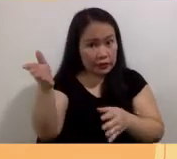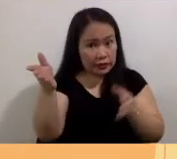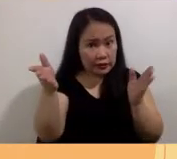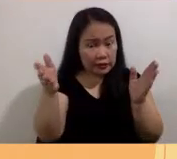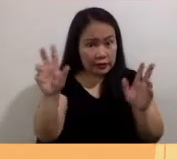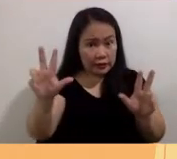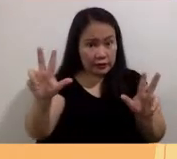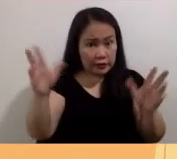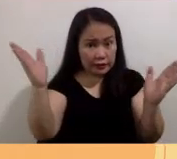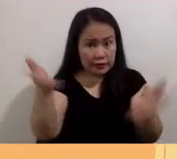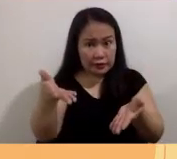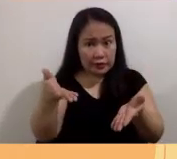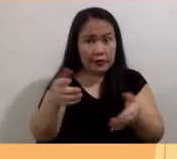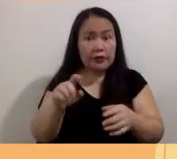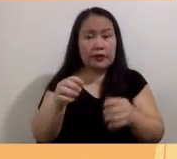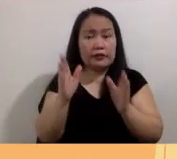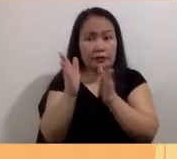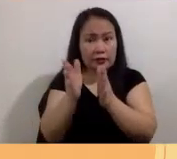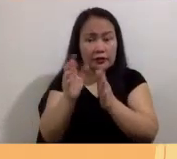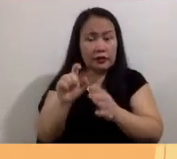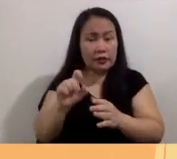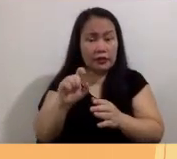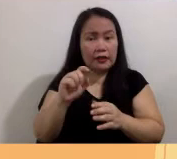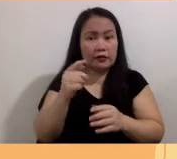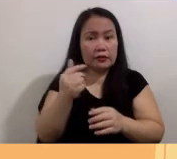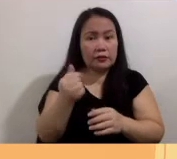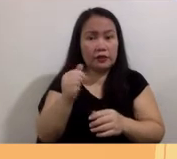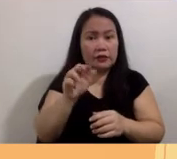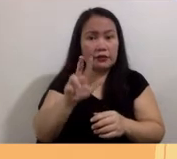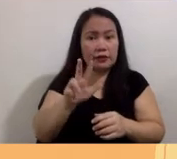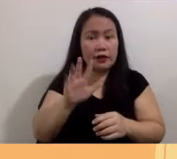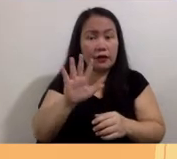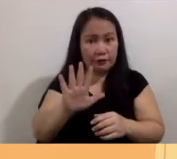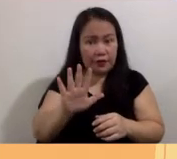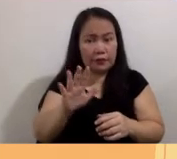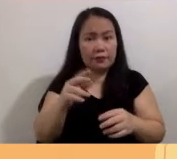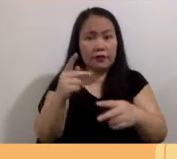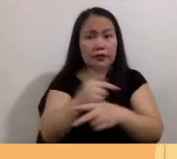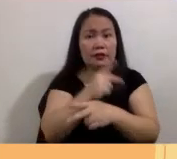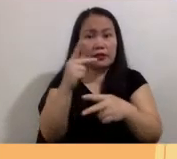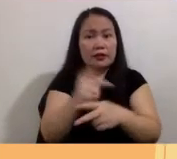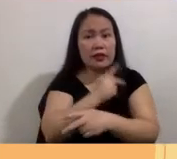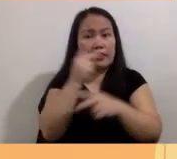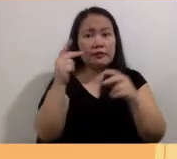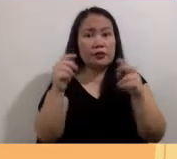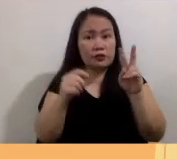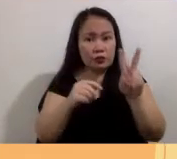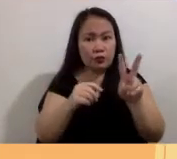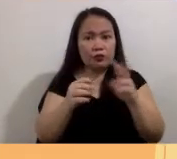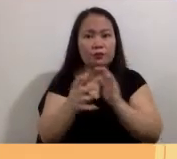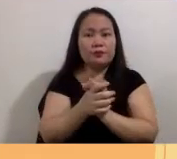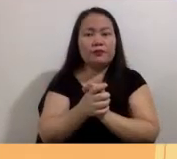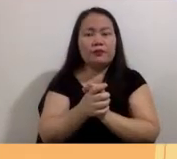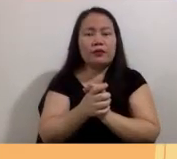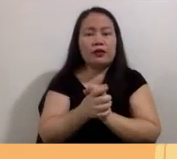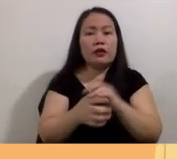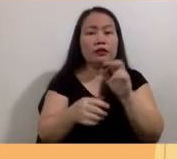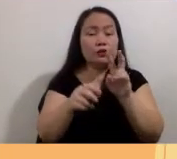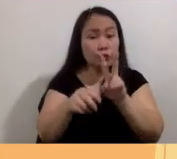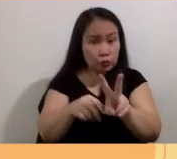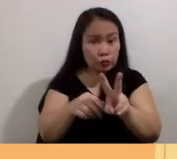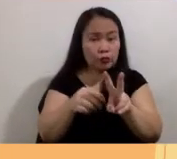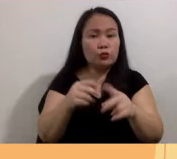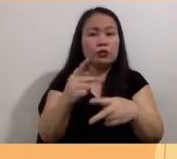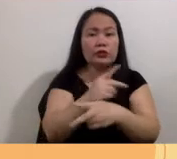si 3. So, ang naiwan na lang ay x plus 5. So, ita-times natin si 2 kay x plus 5. So, equals to x plus